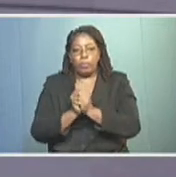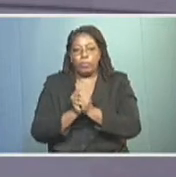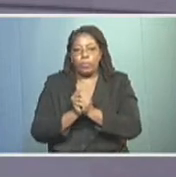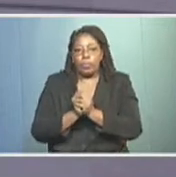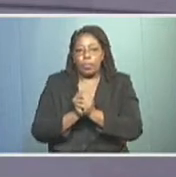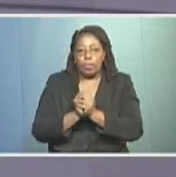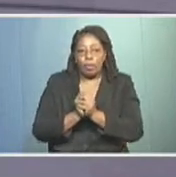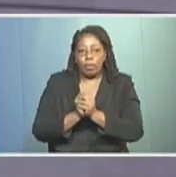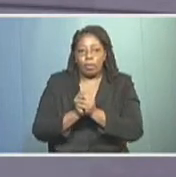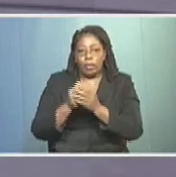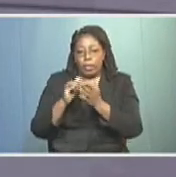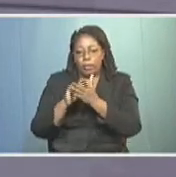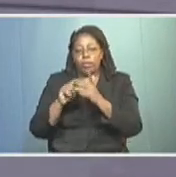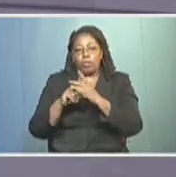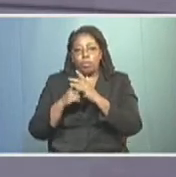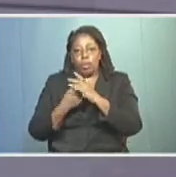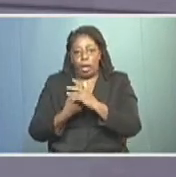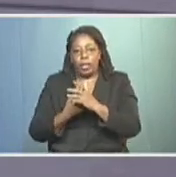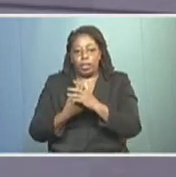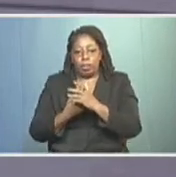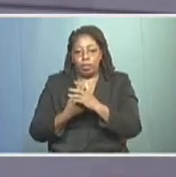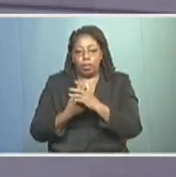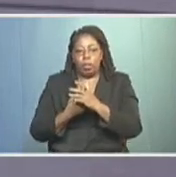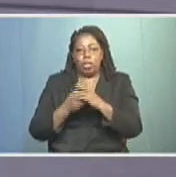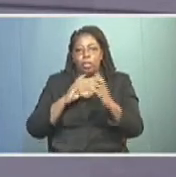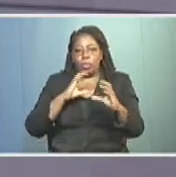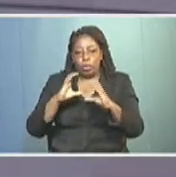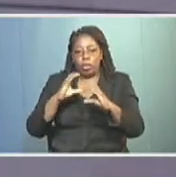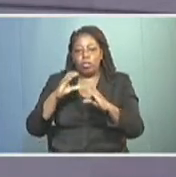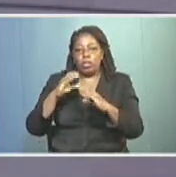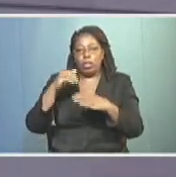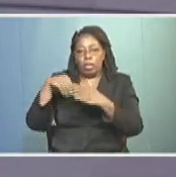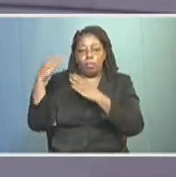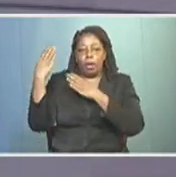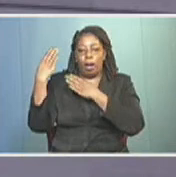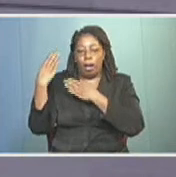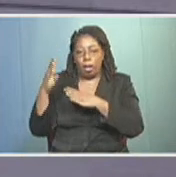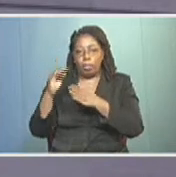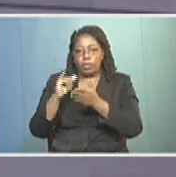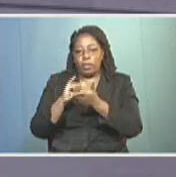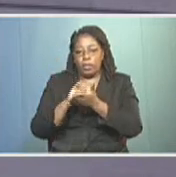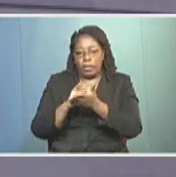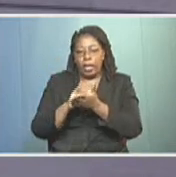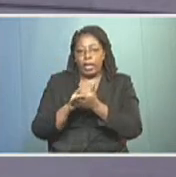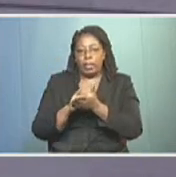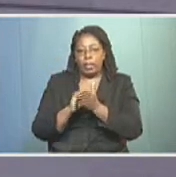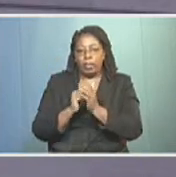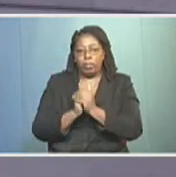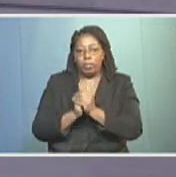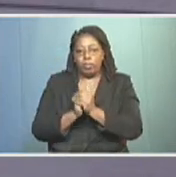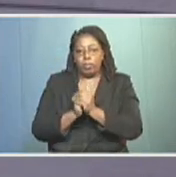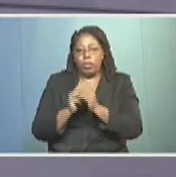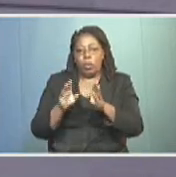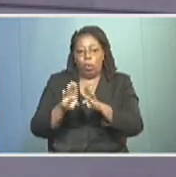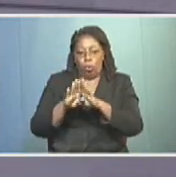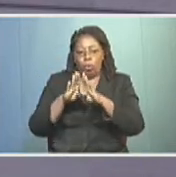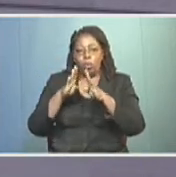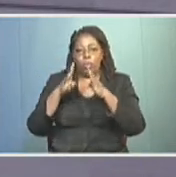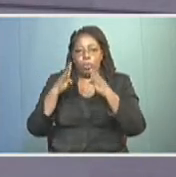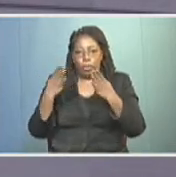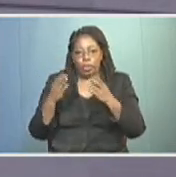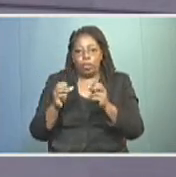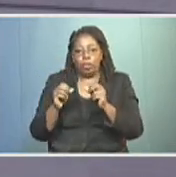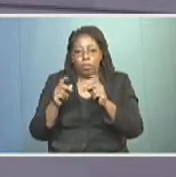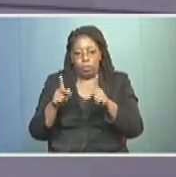Royal Caribbean's operations in the Caribbean from the Bahamas really set the tone and really opened the door in